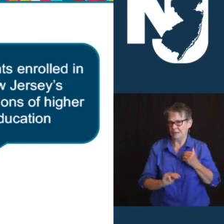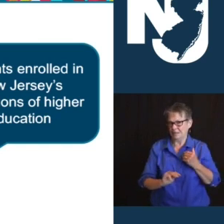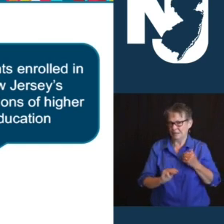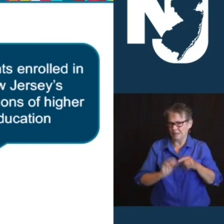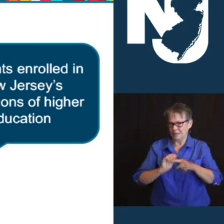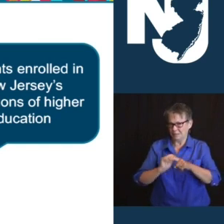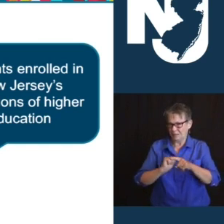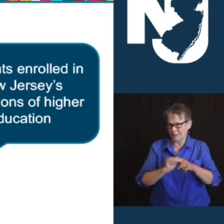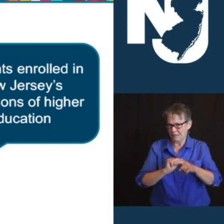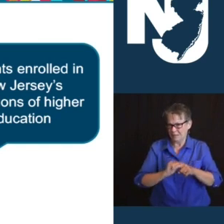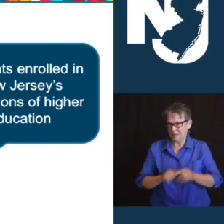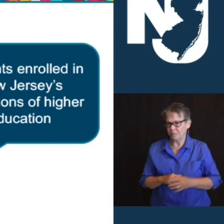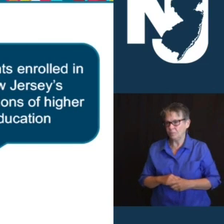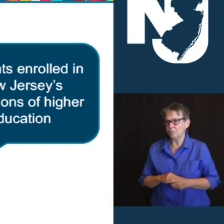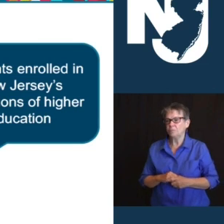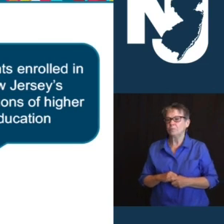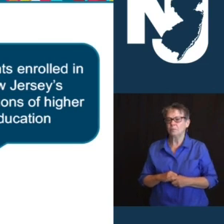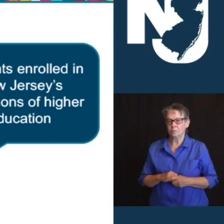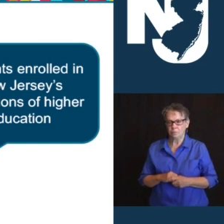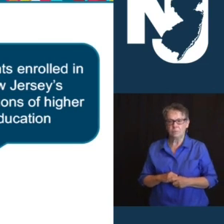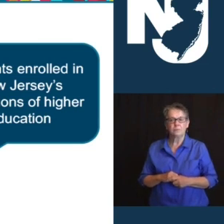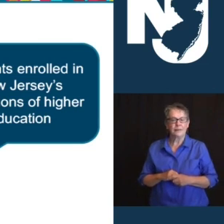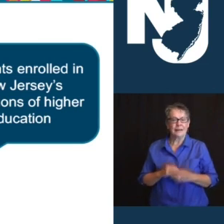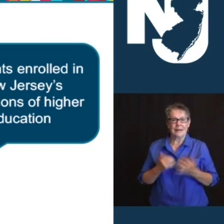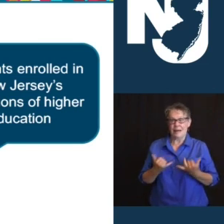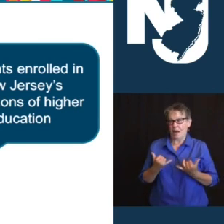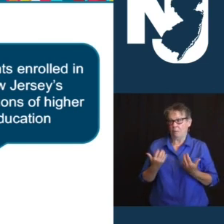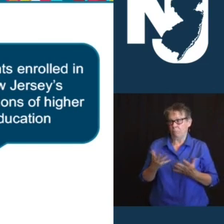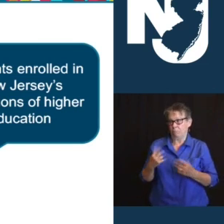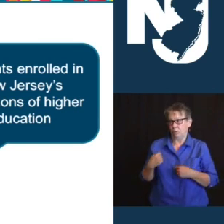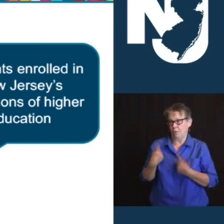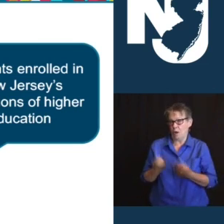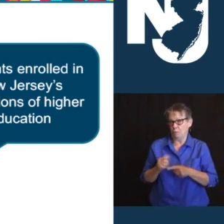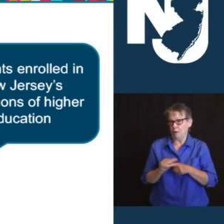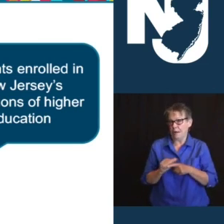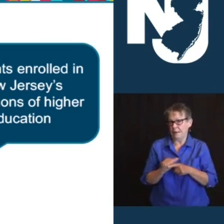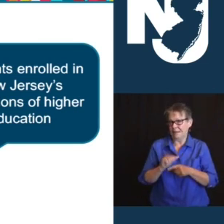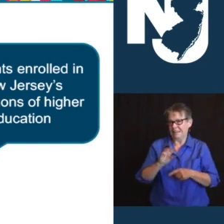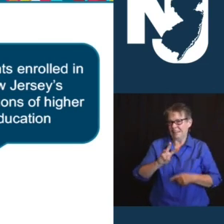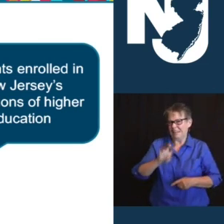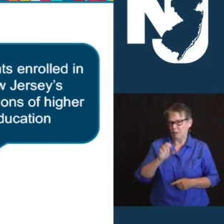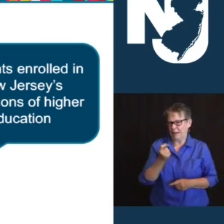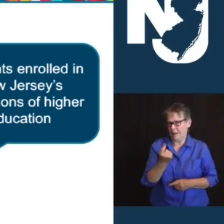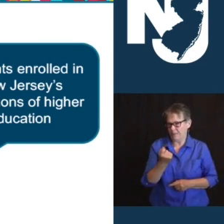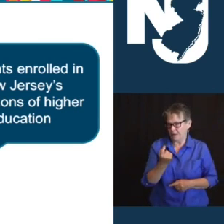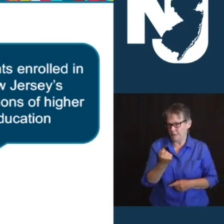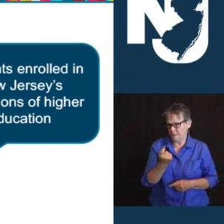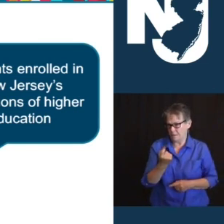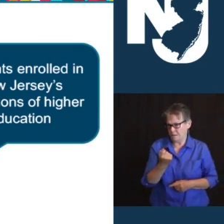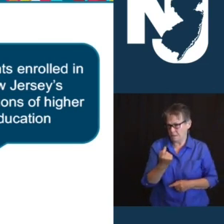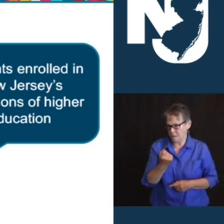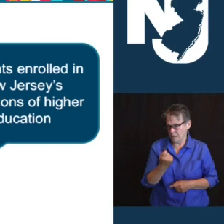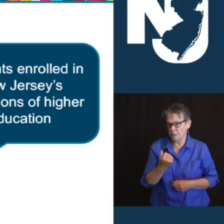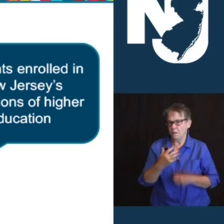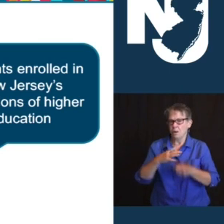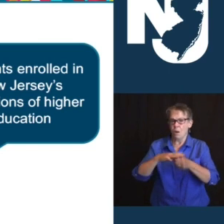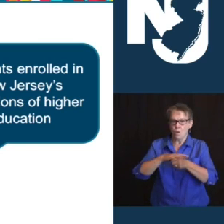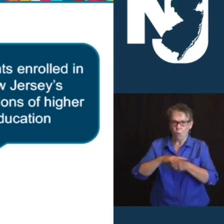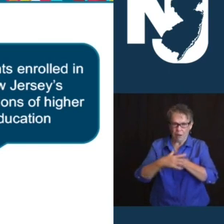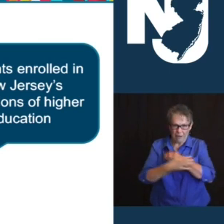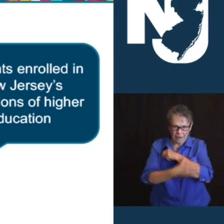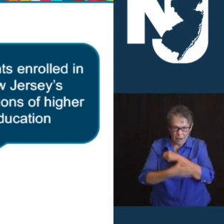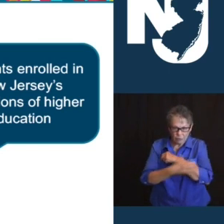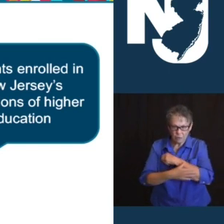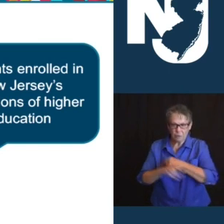So far, 611 local and county health department staff have been invited to take part in